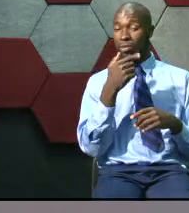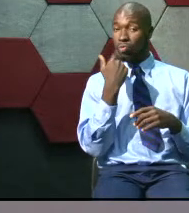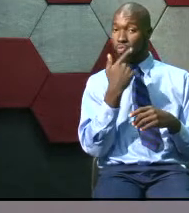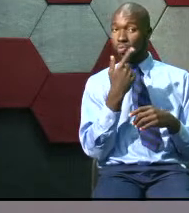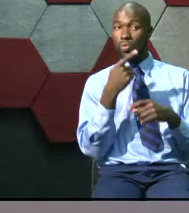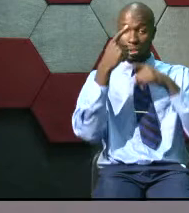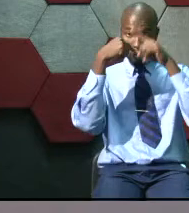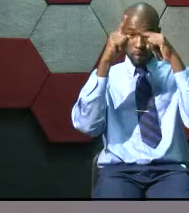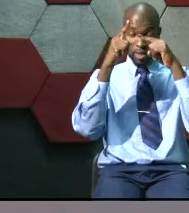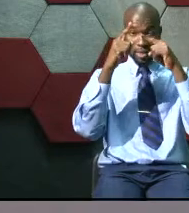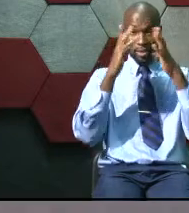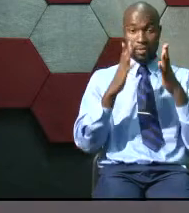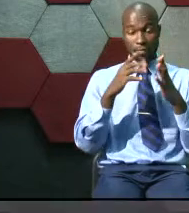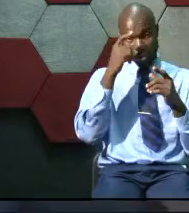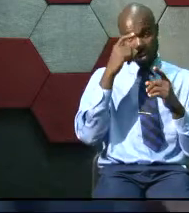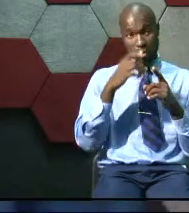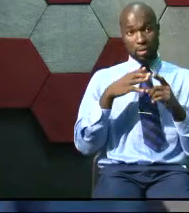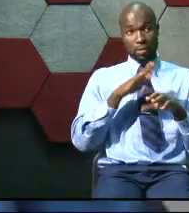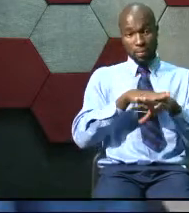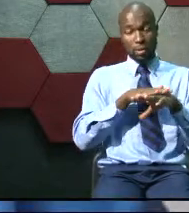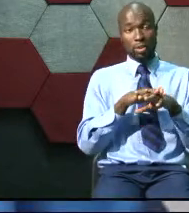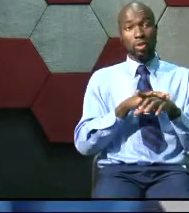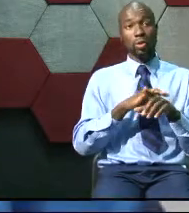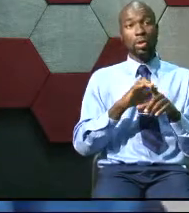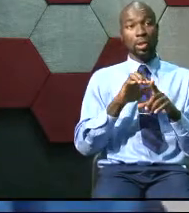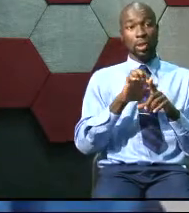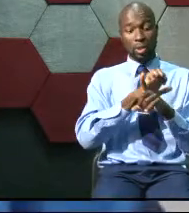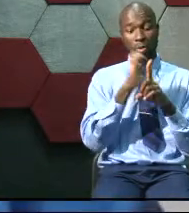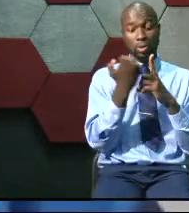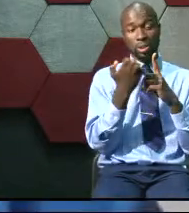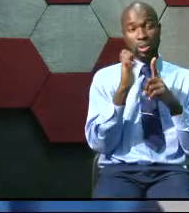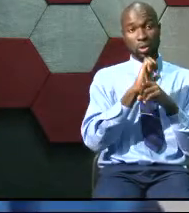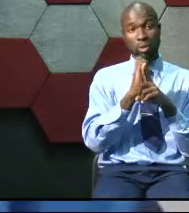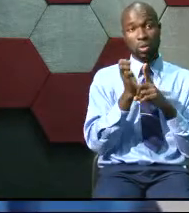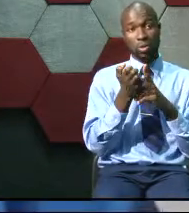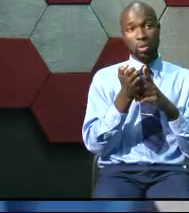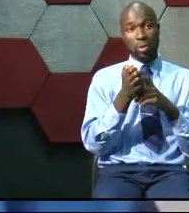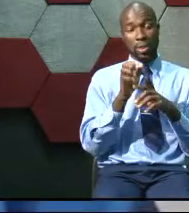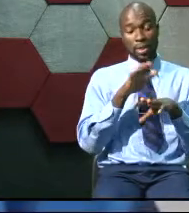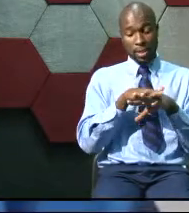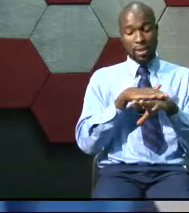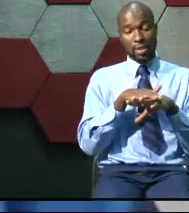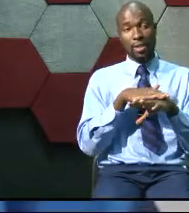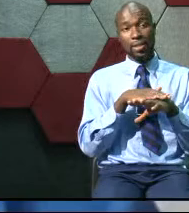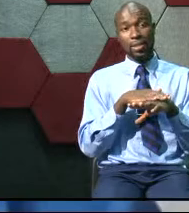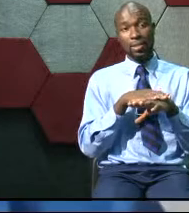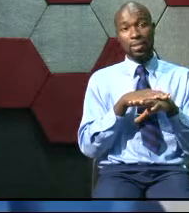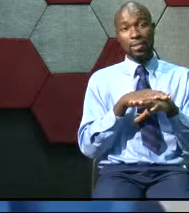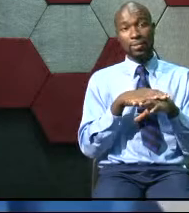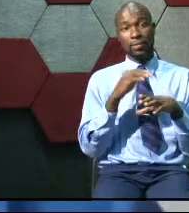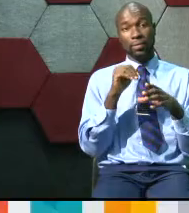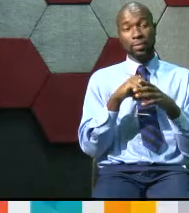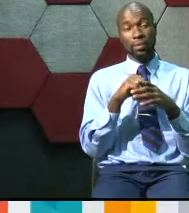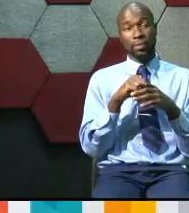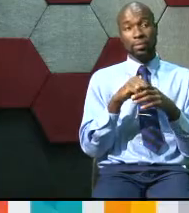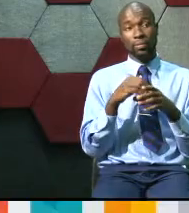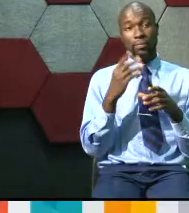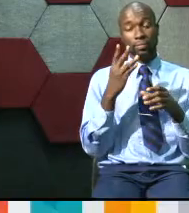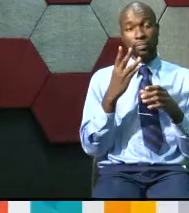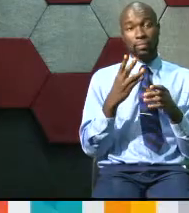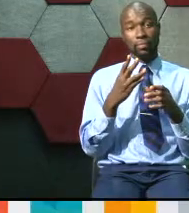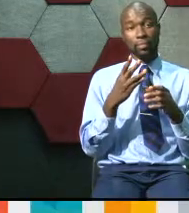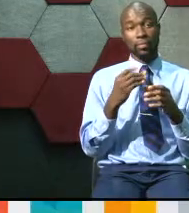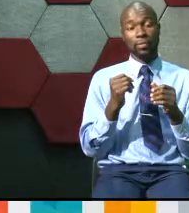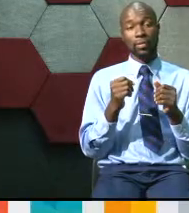sciences category. The winners of the Biological and Ecological Sciences category in the 4th YSK National Science